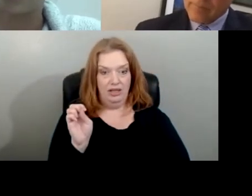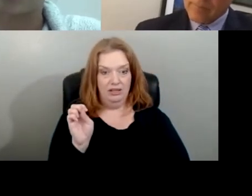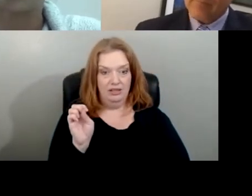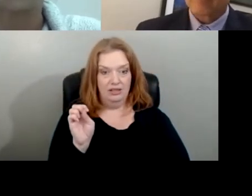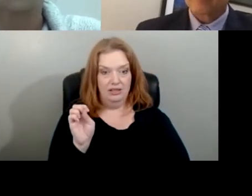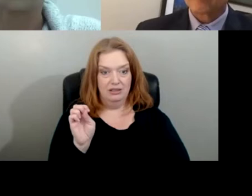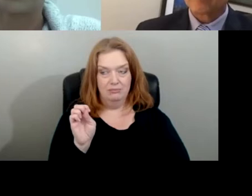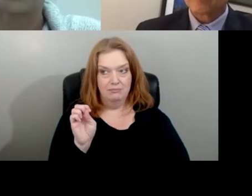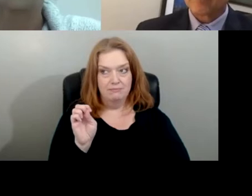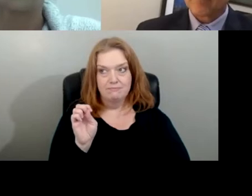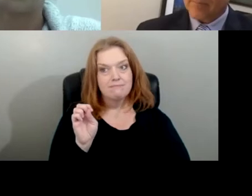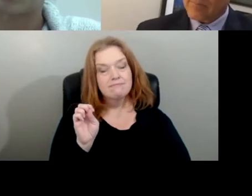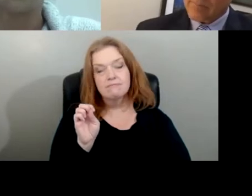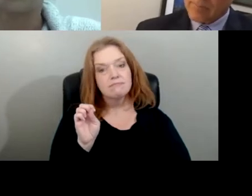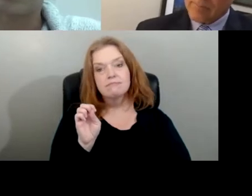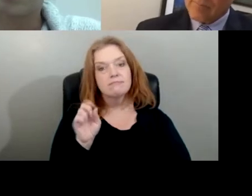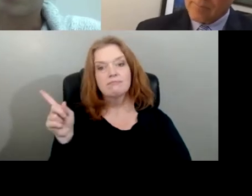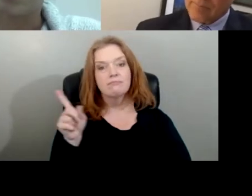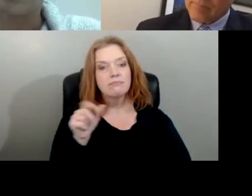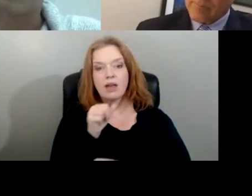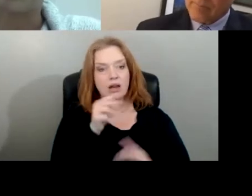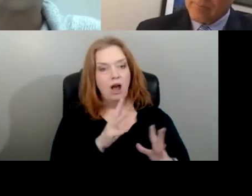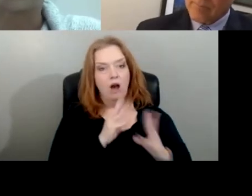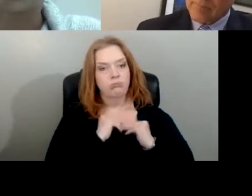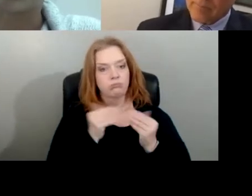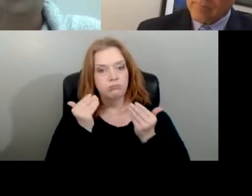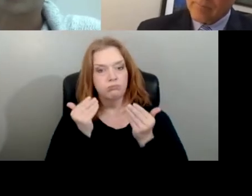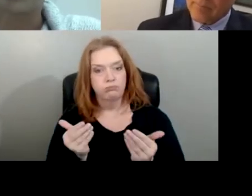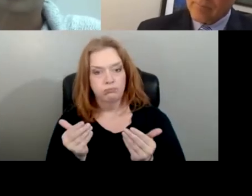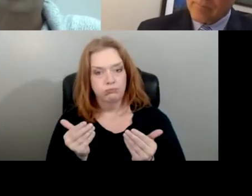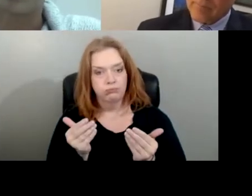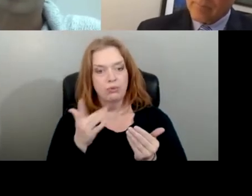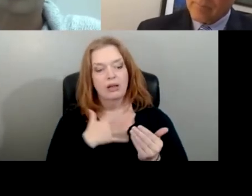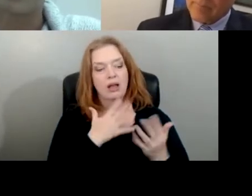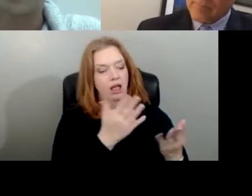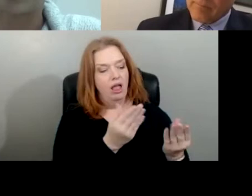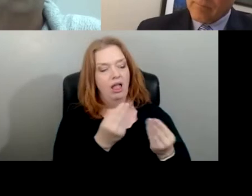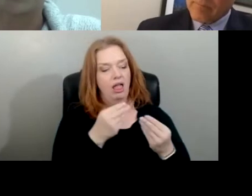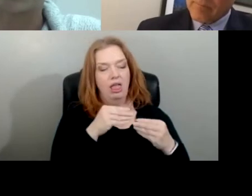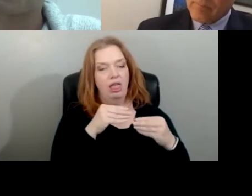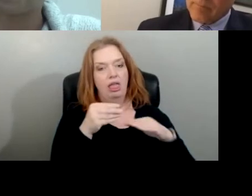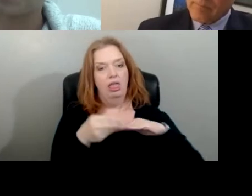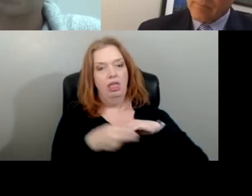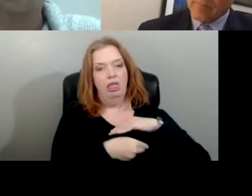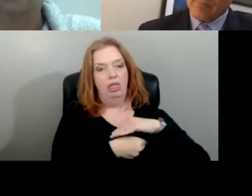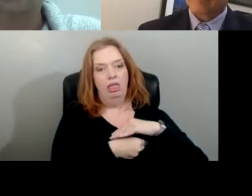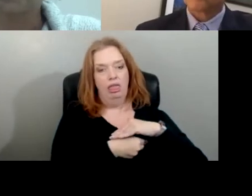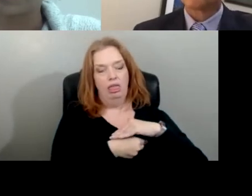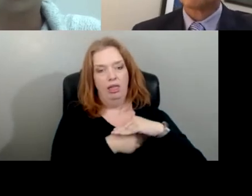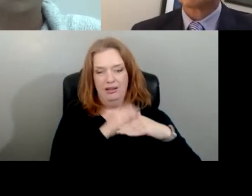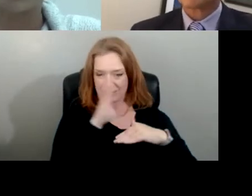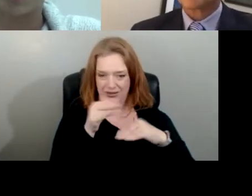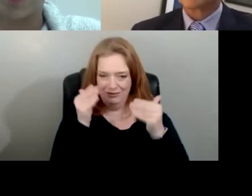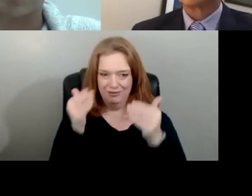it, or they don't take them up, which is also not good. And that pretty much